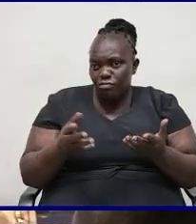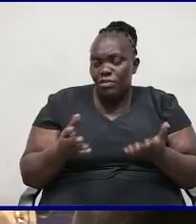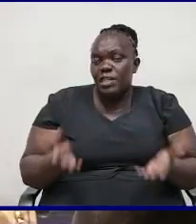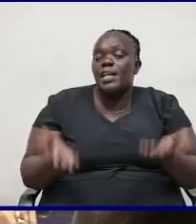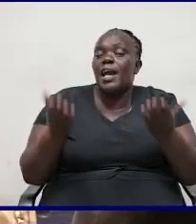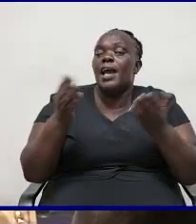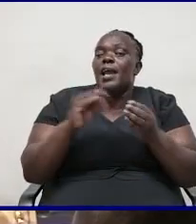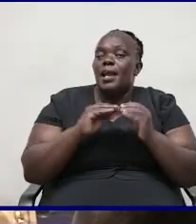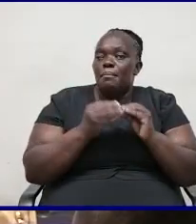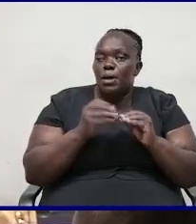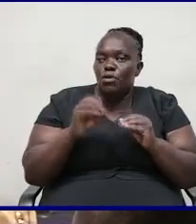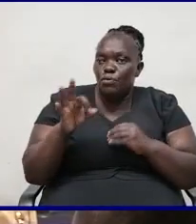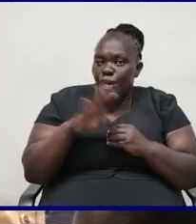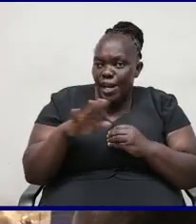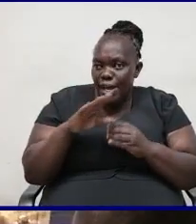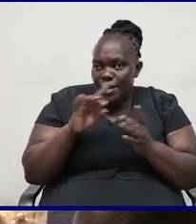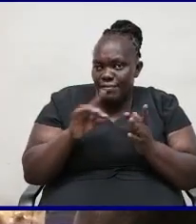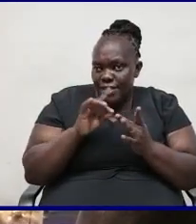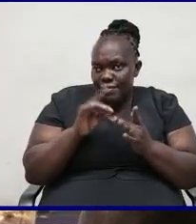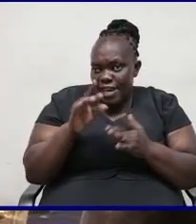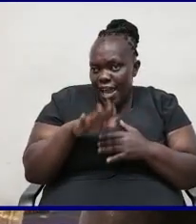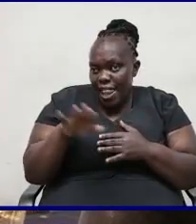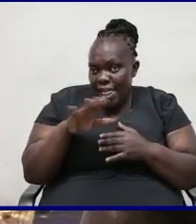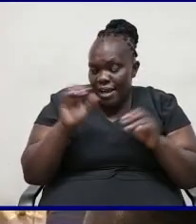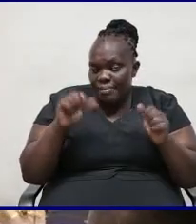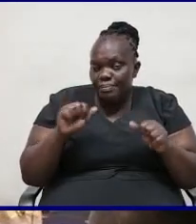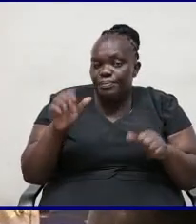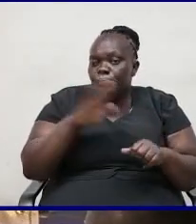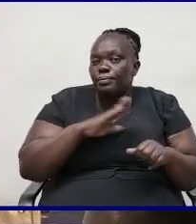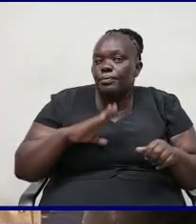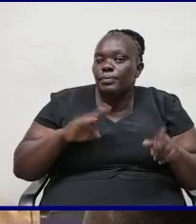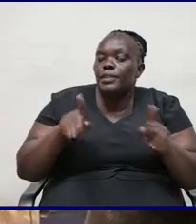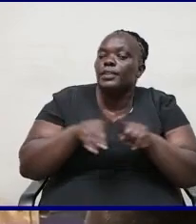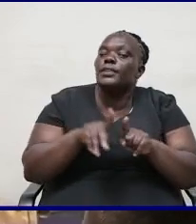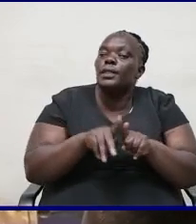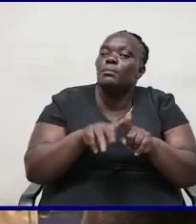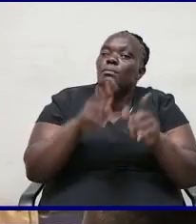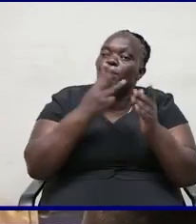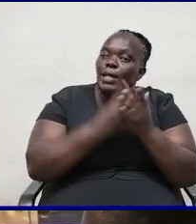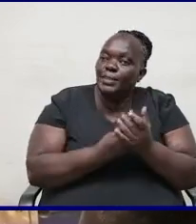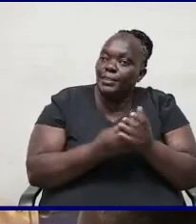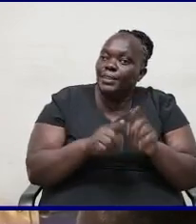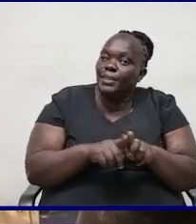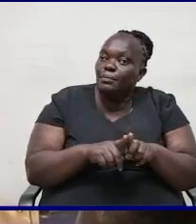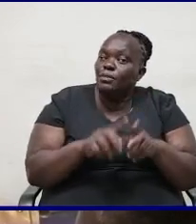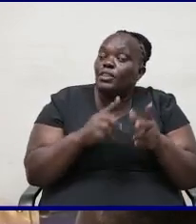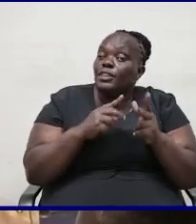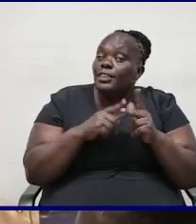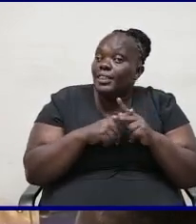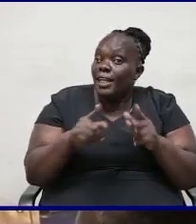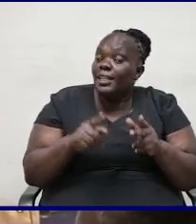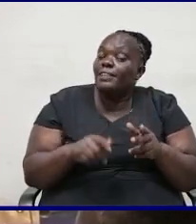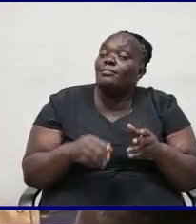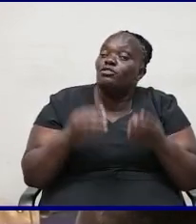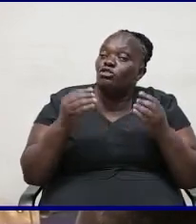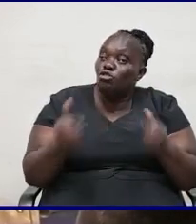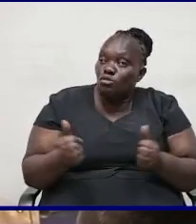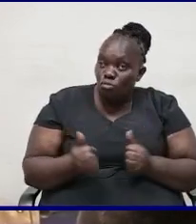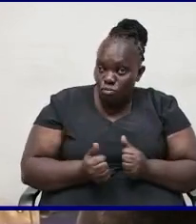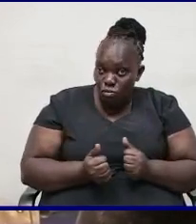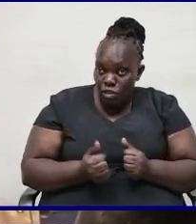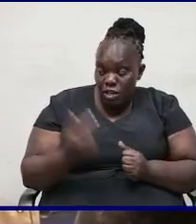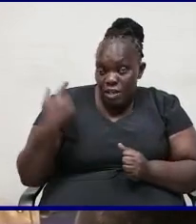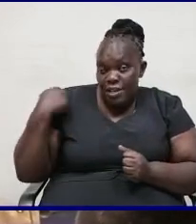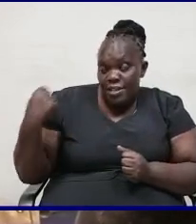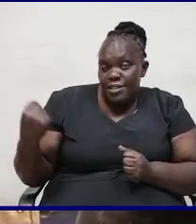improve a number of areas in that particular area. We were able to bring on board issues of partnership, but we also started addressing infrastructure. We